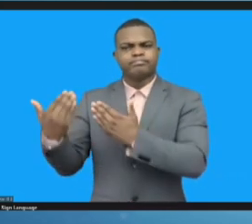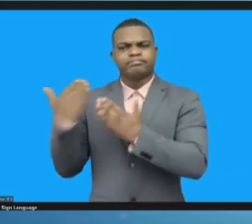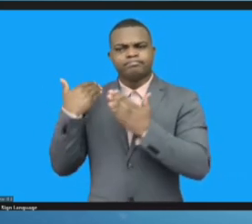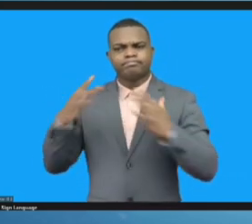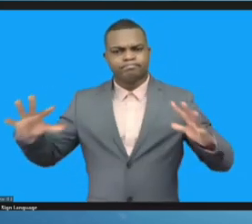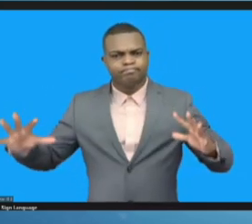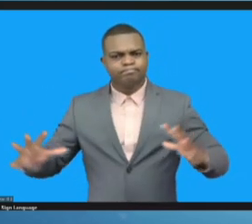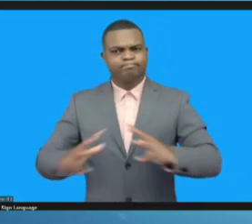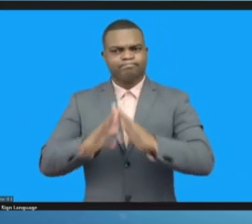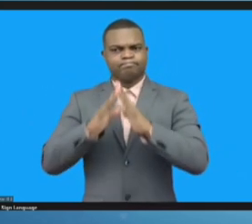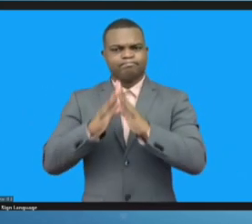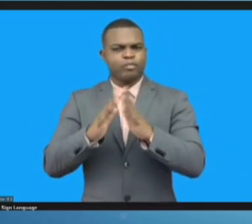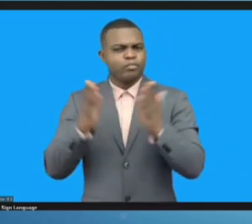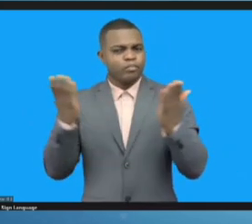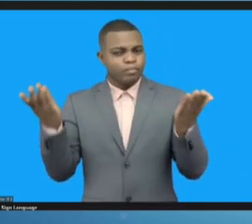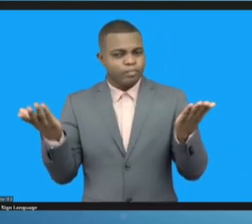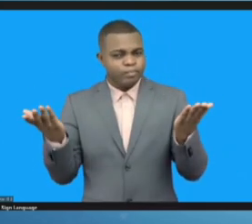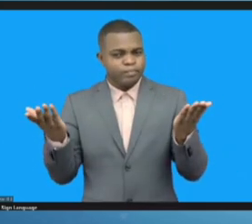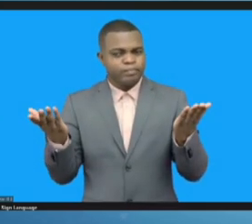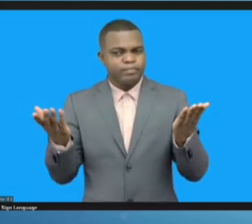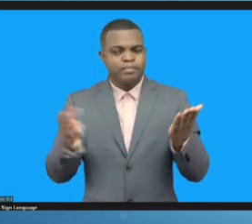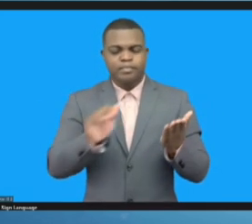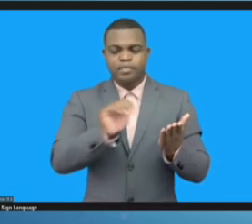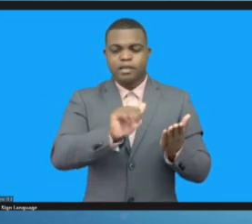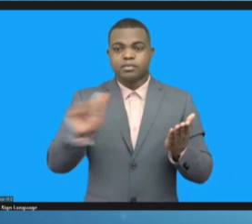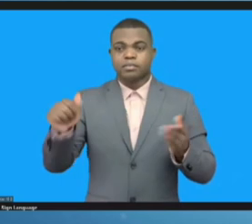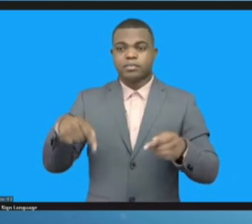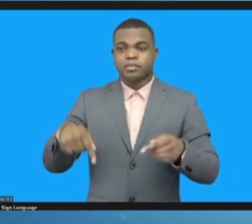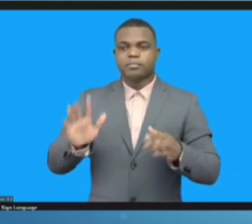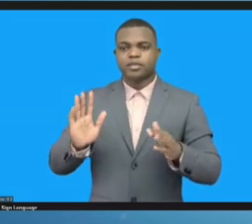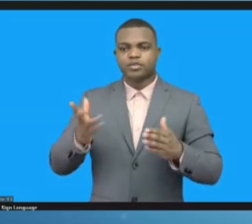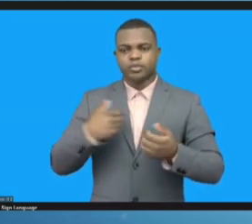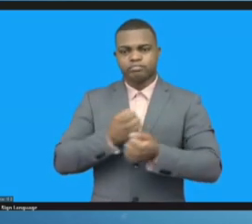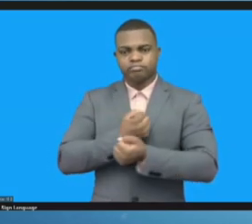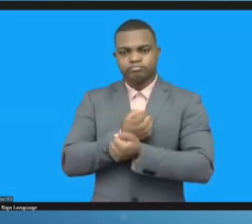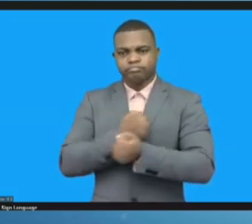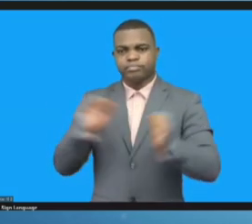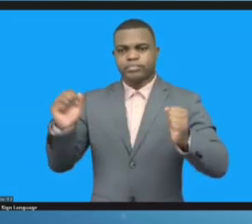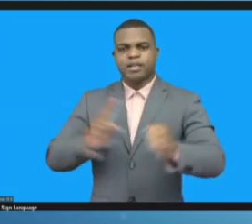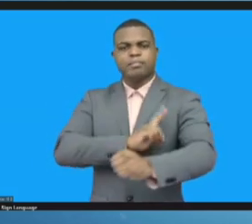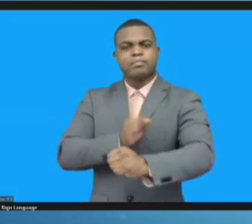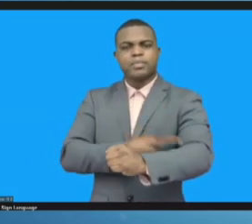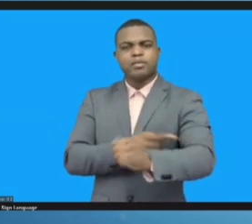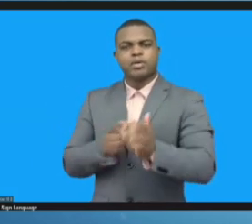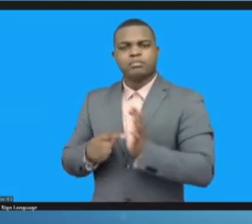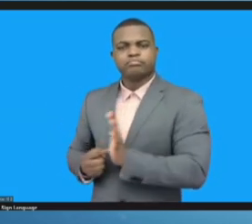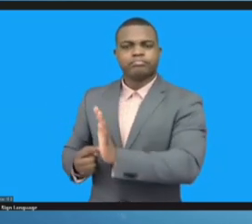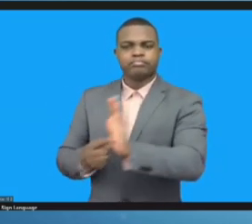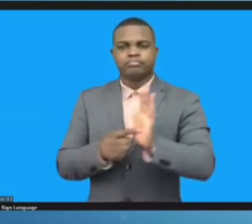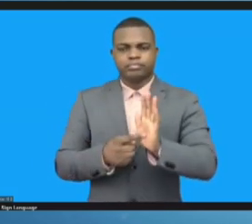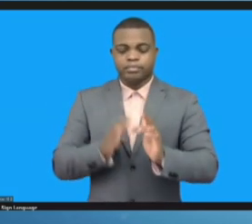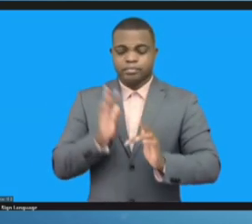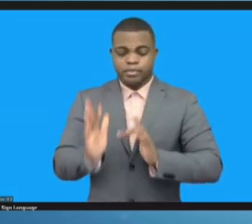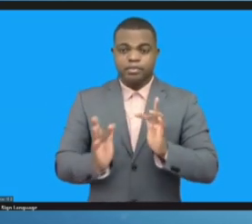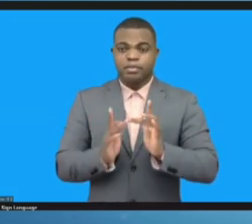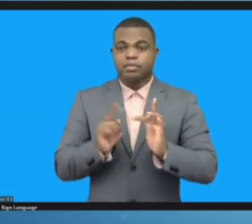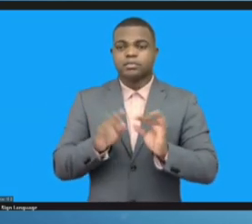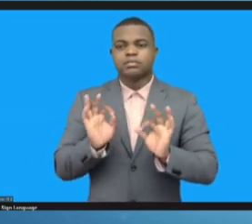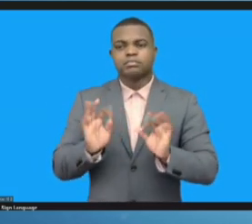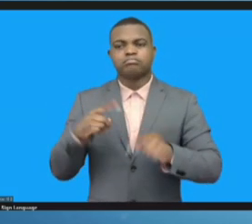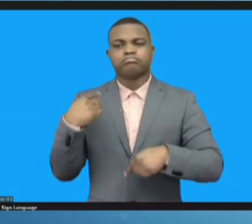shared, sustainable, and common future. Building a resilient and empowering internet will